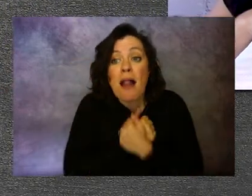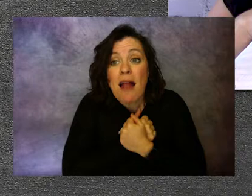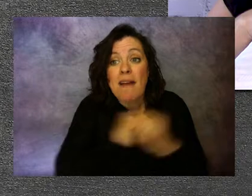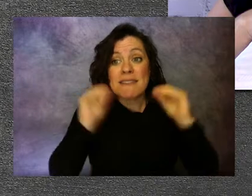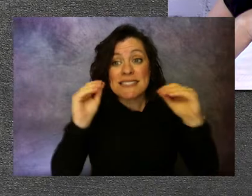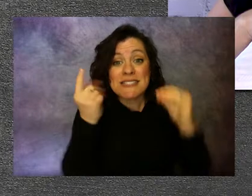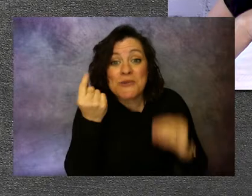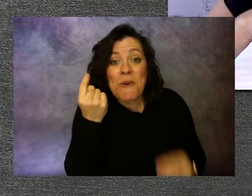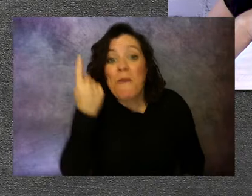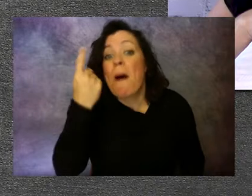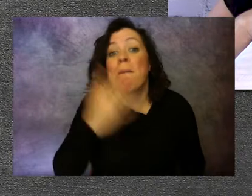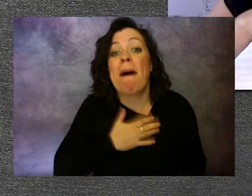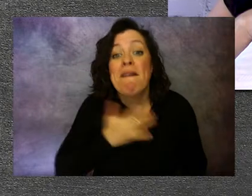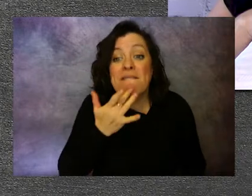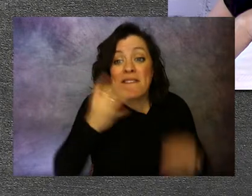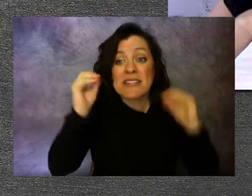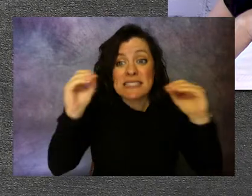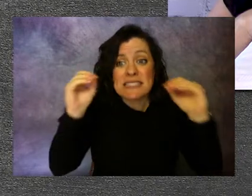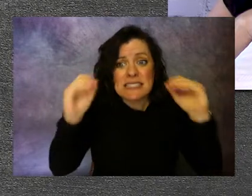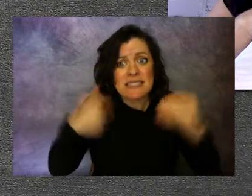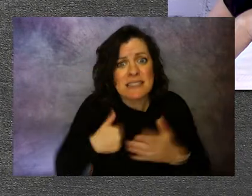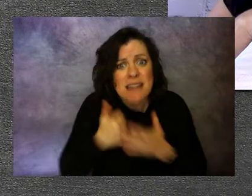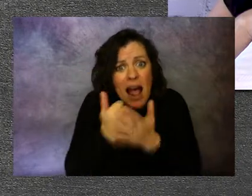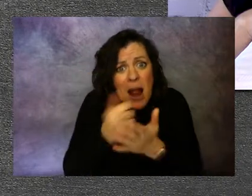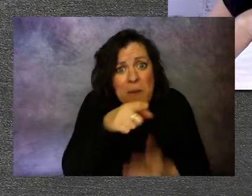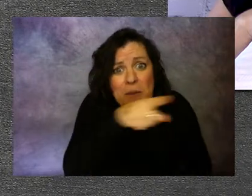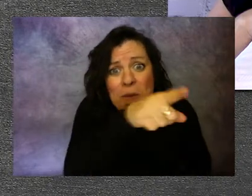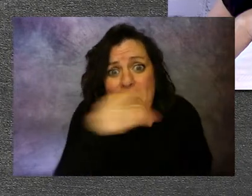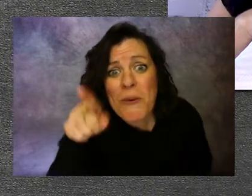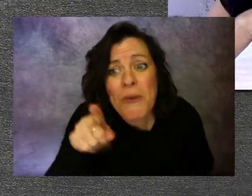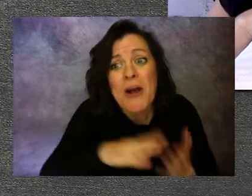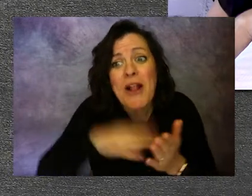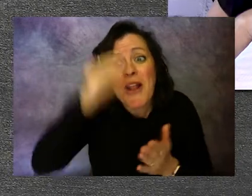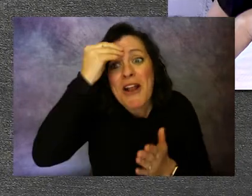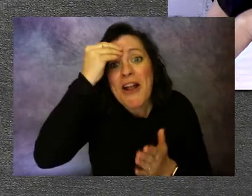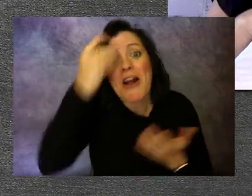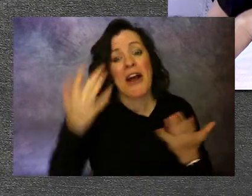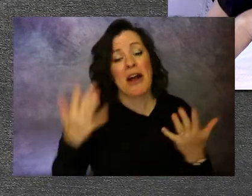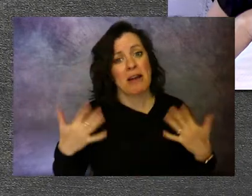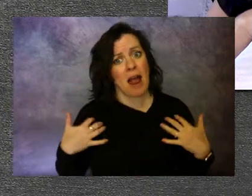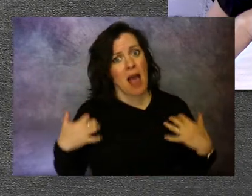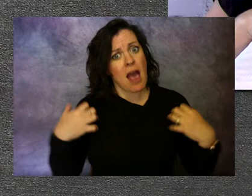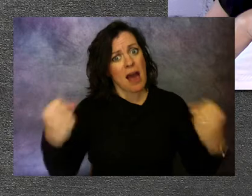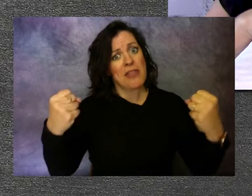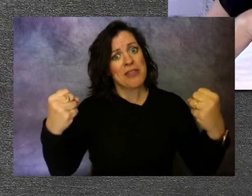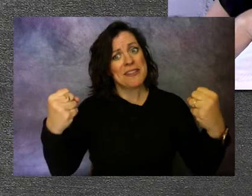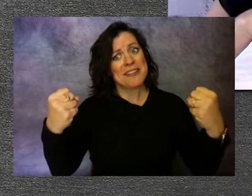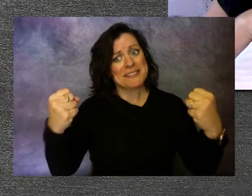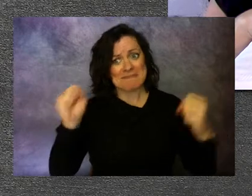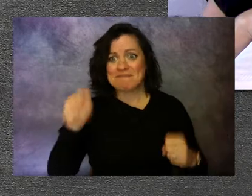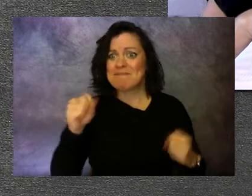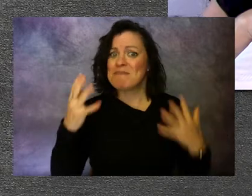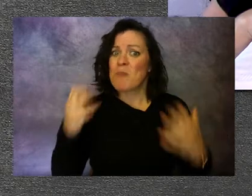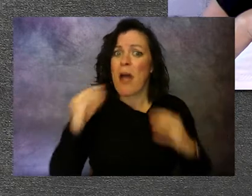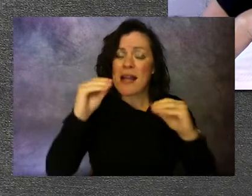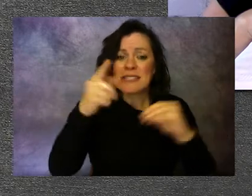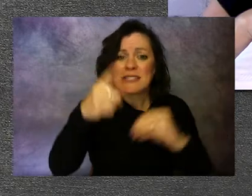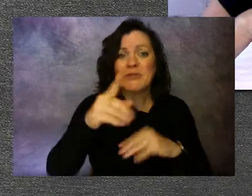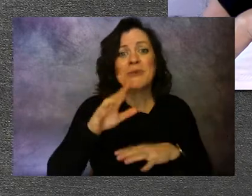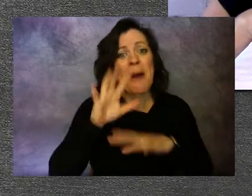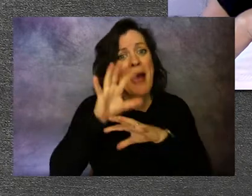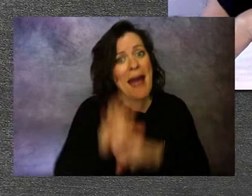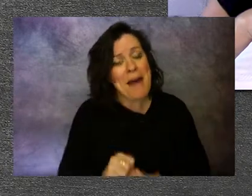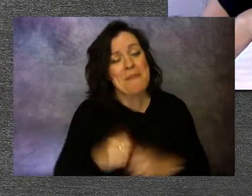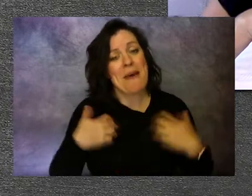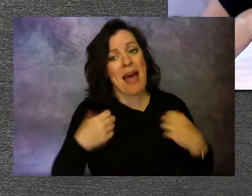teaching is teaching kids like you how to have healthy habits. And dinosaurs. That's right, and